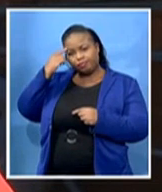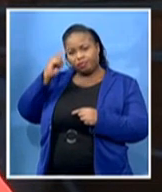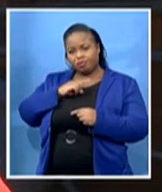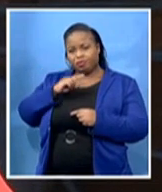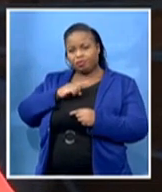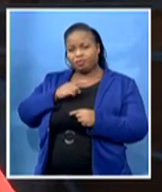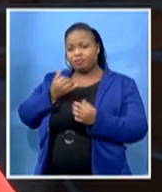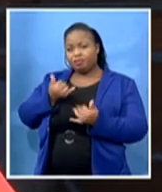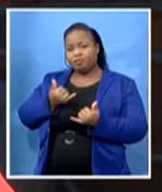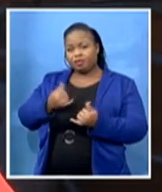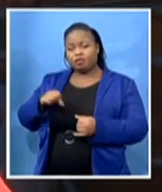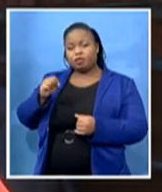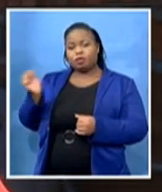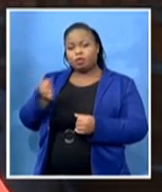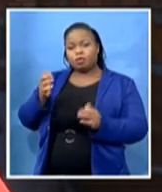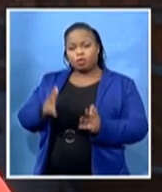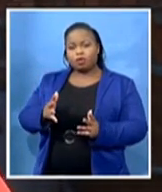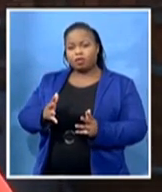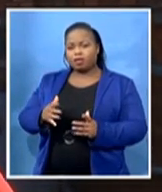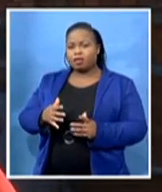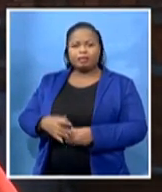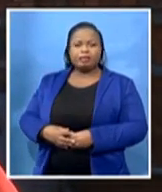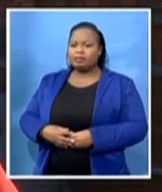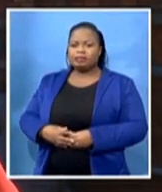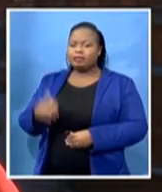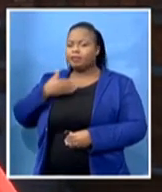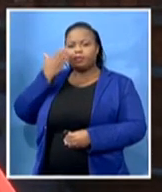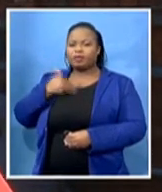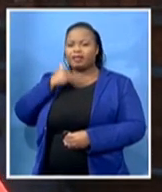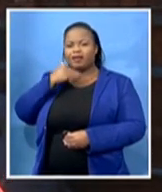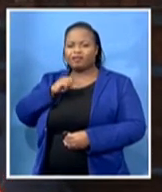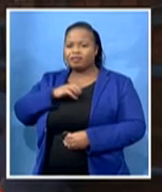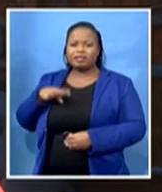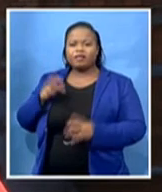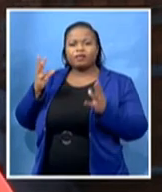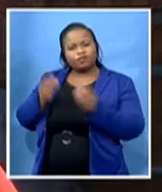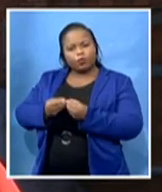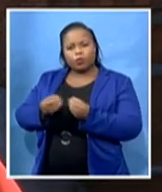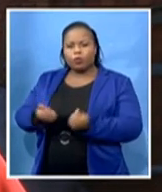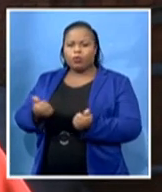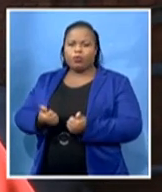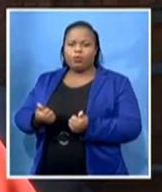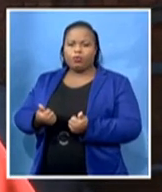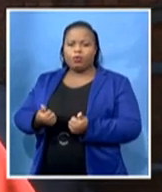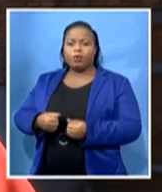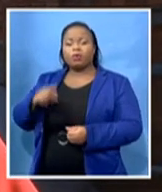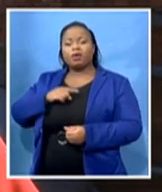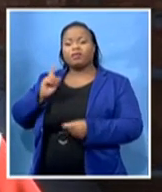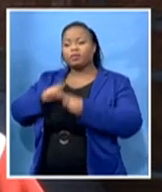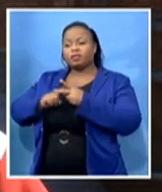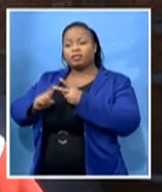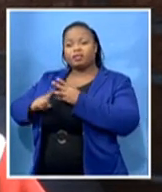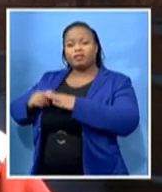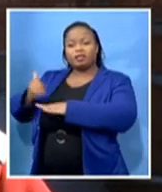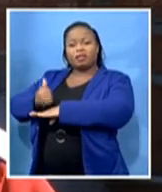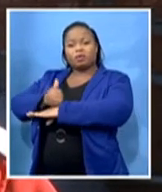are not having enough capacity. For all the stakeholders that are involved in the process of testing and screening, there's a